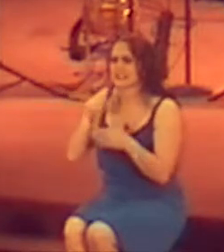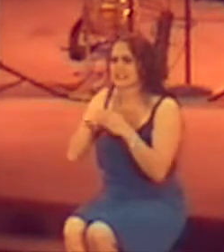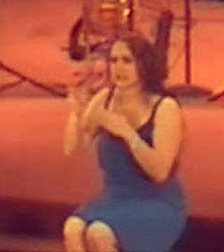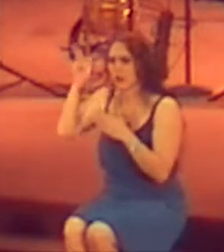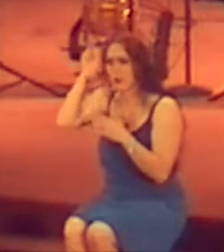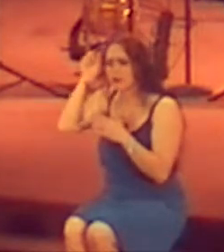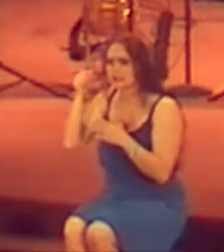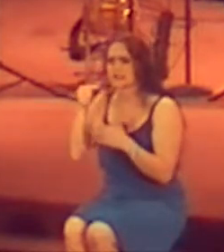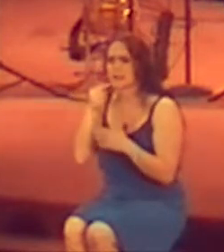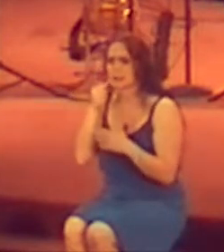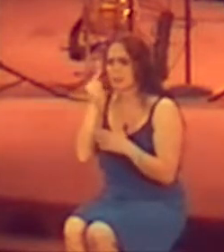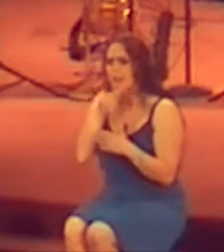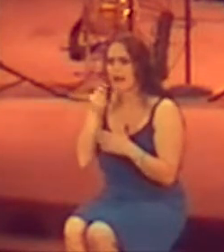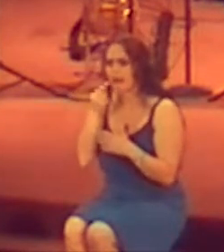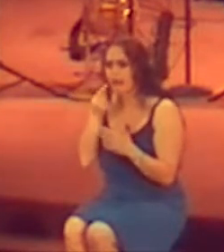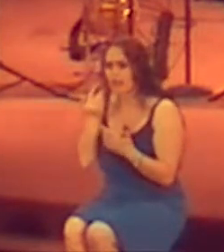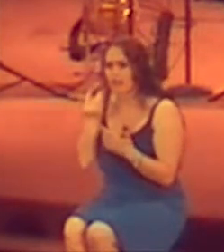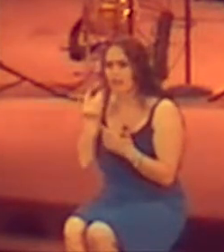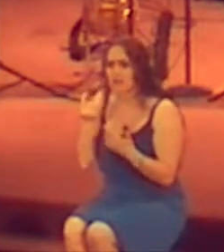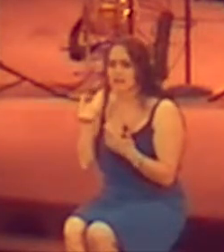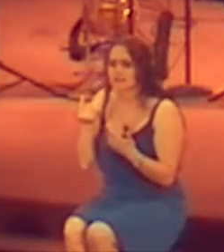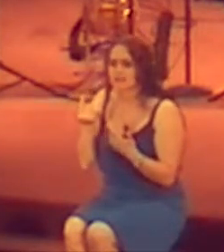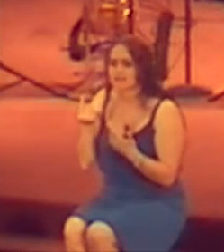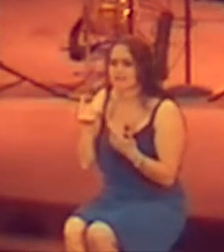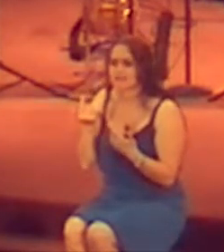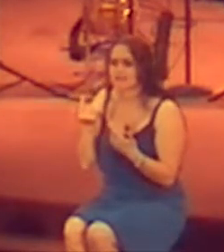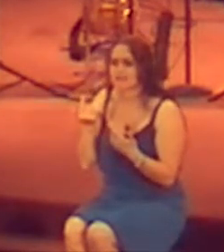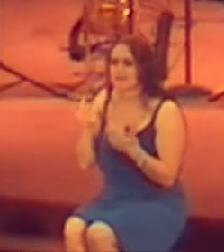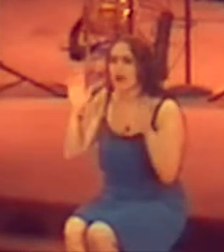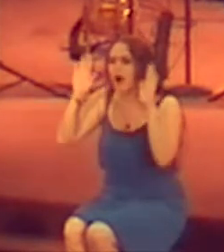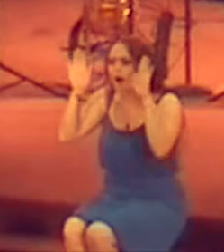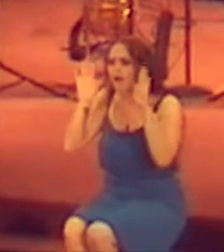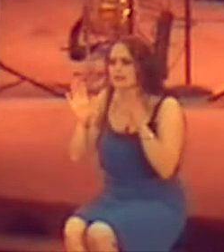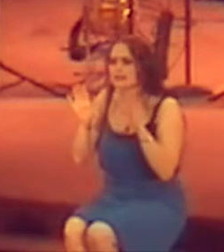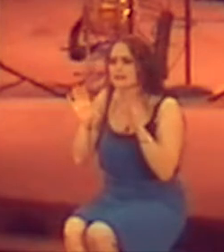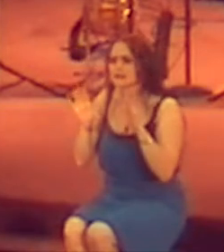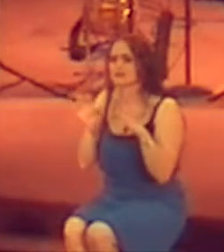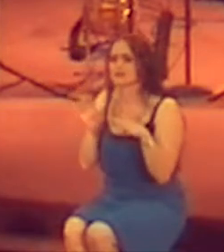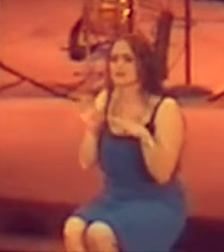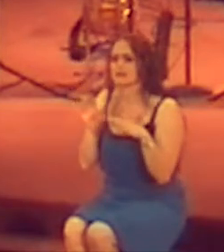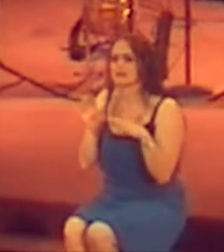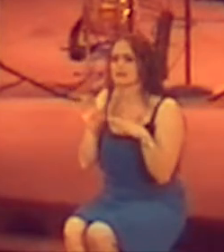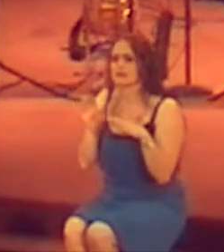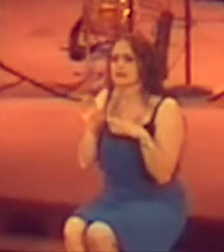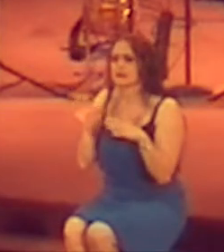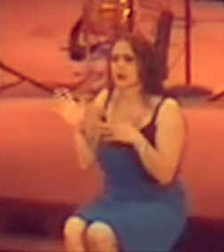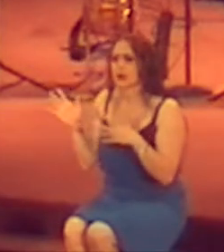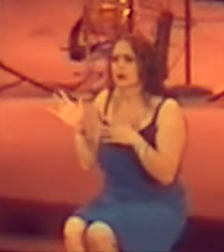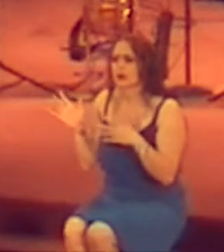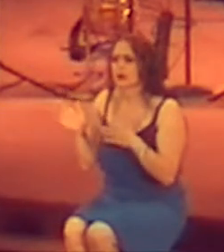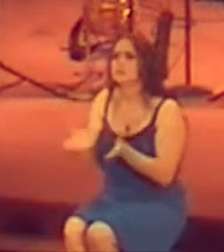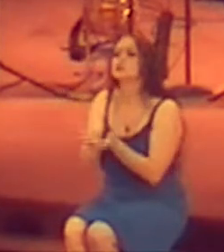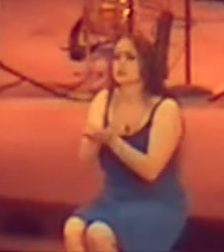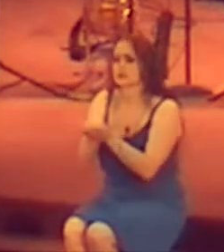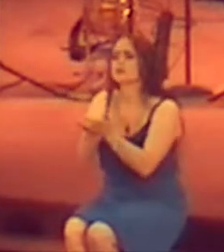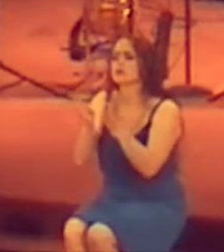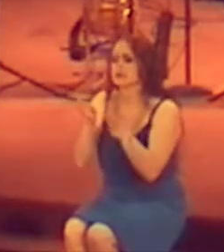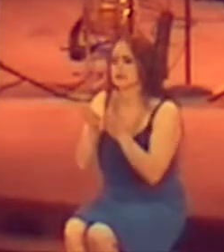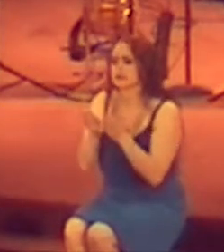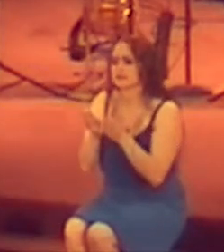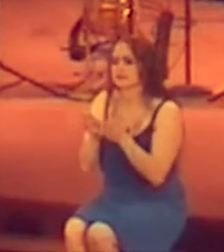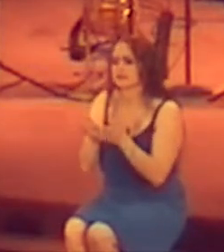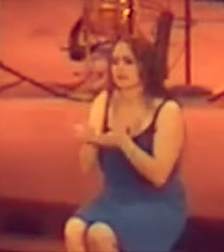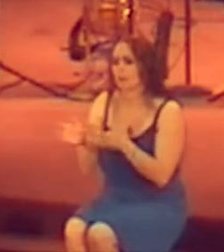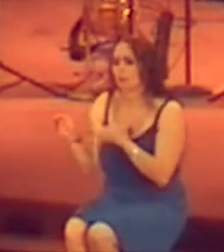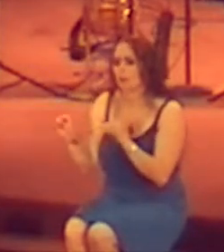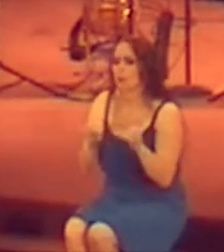as well. Look at the ships also. Though they are so great and are driven by strong winds, are still directed by a very small